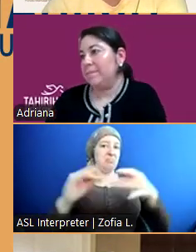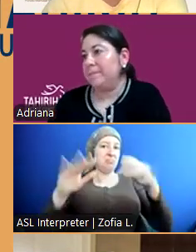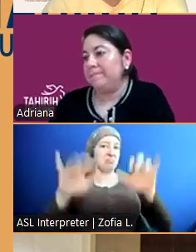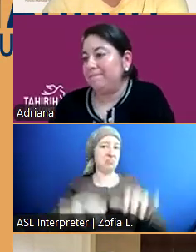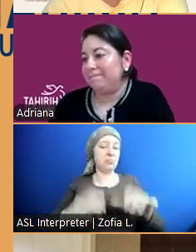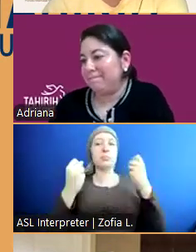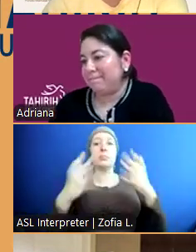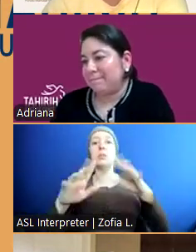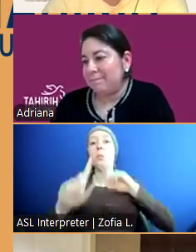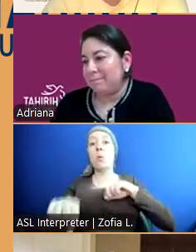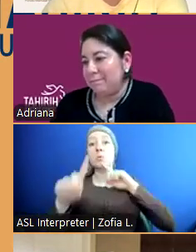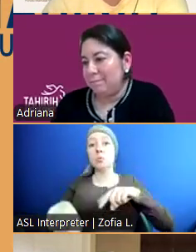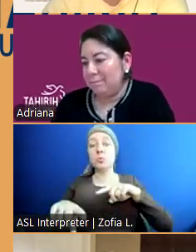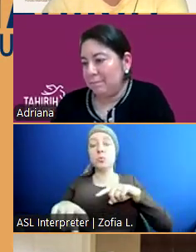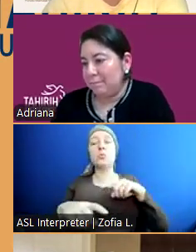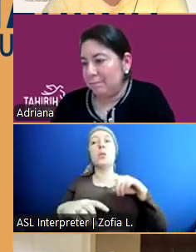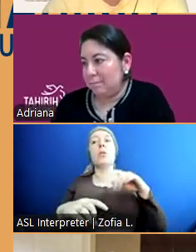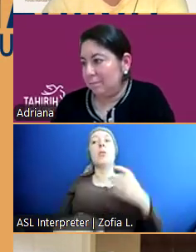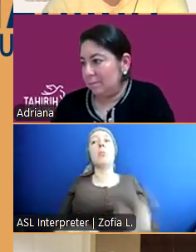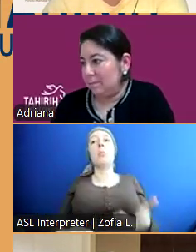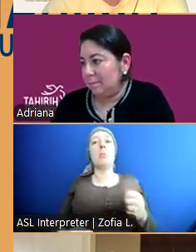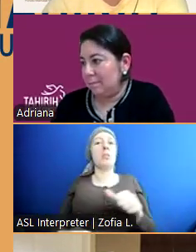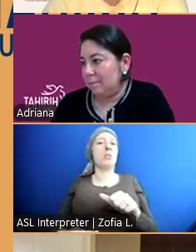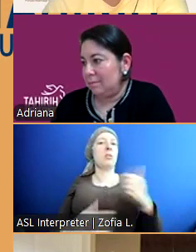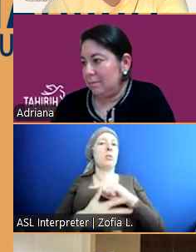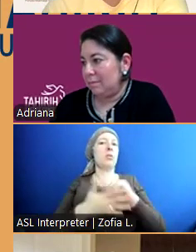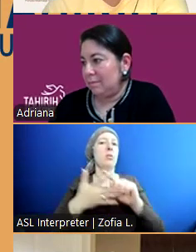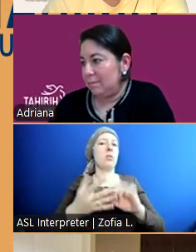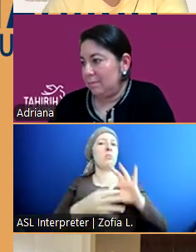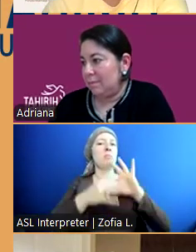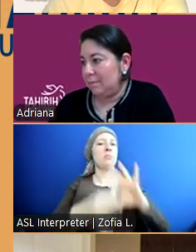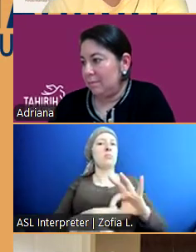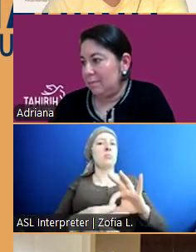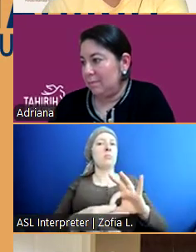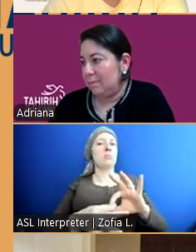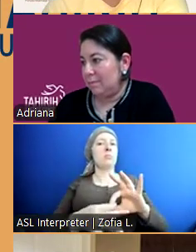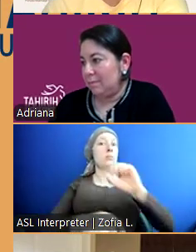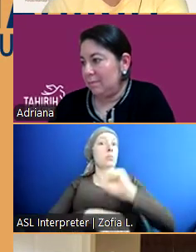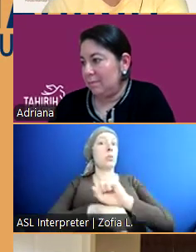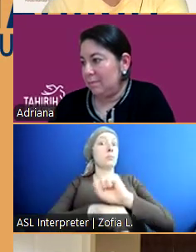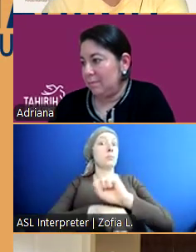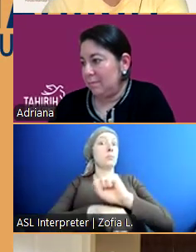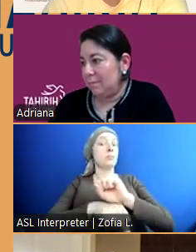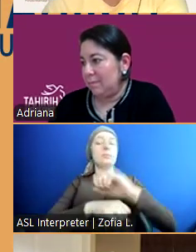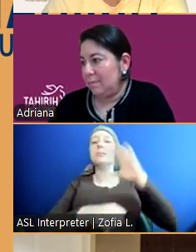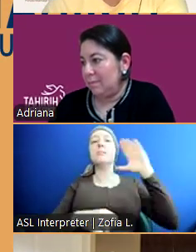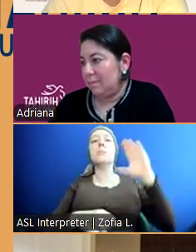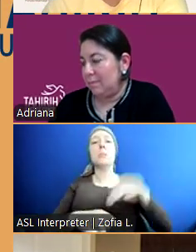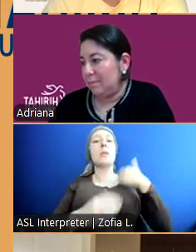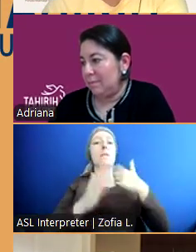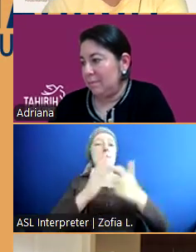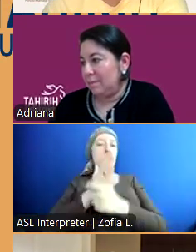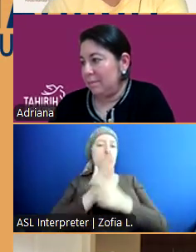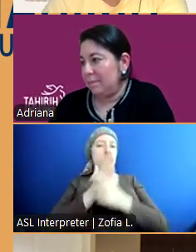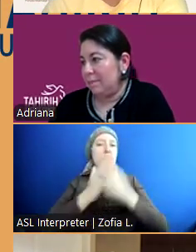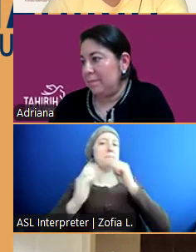of the reports and other pieces related to, you know, the work. I know there is a brochure. I'm not sure